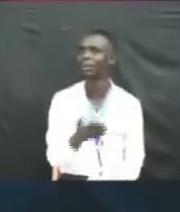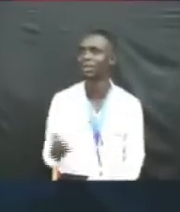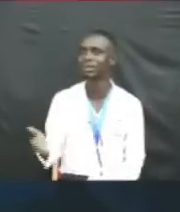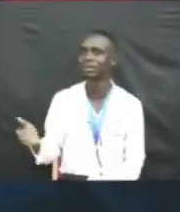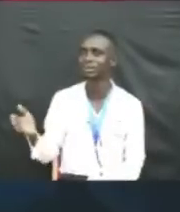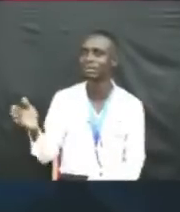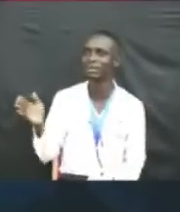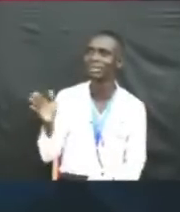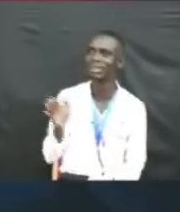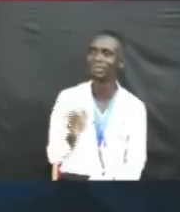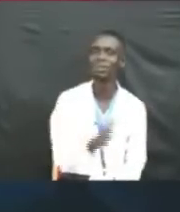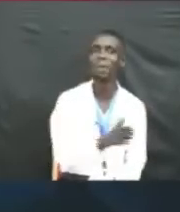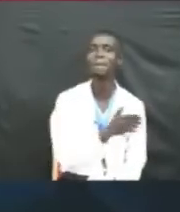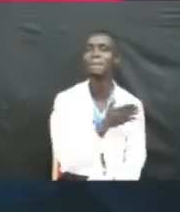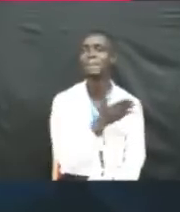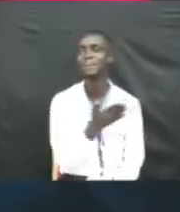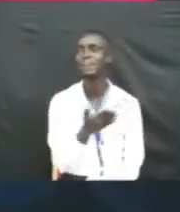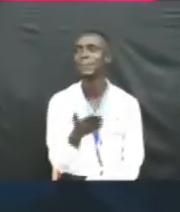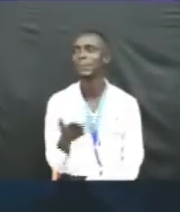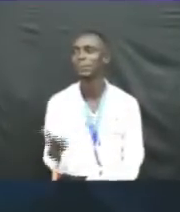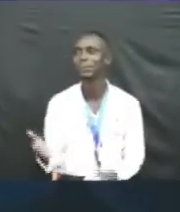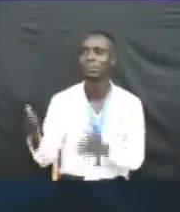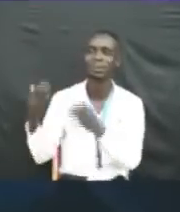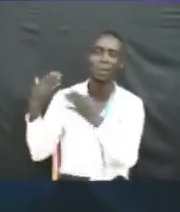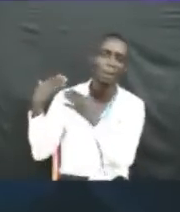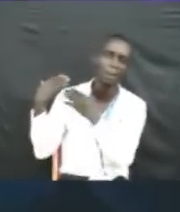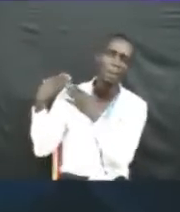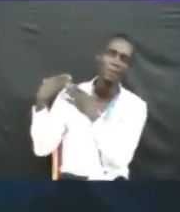ever ready with the Lord?